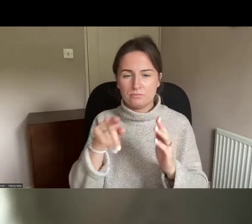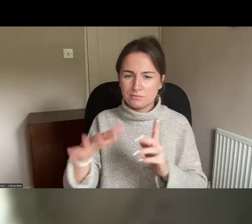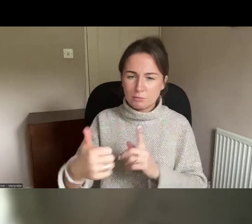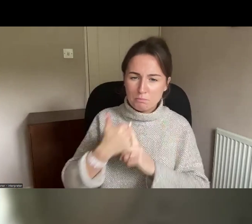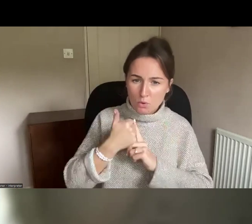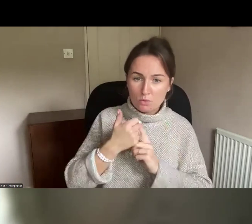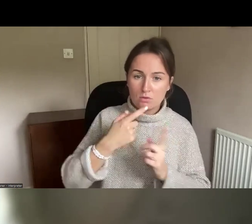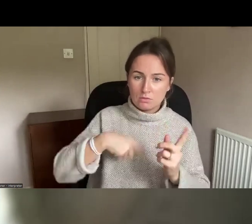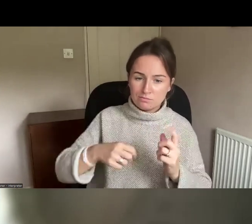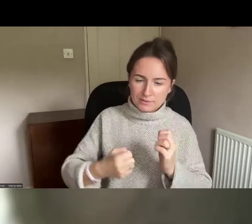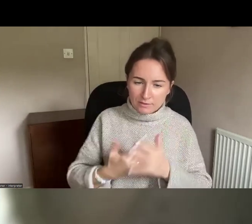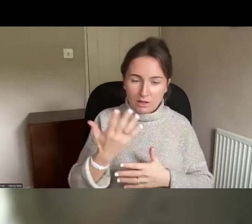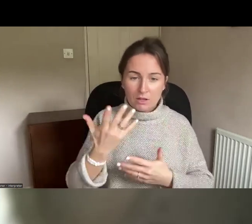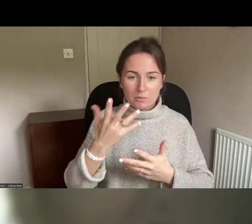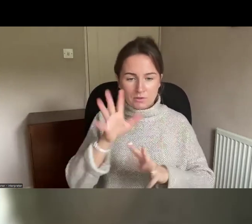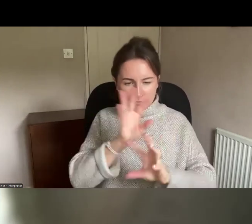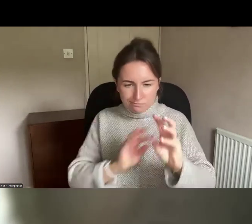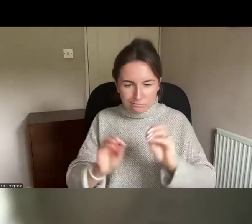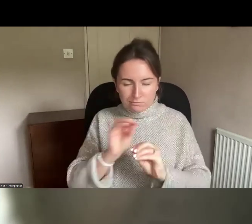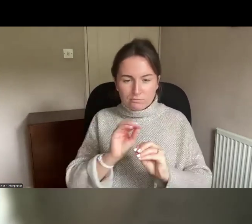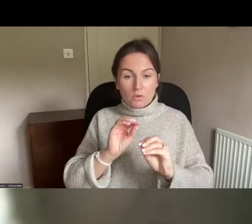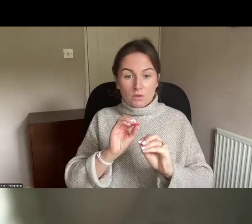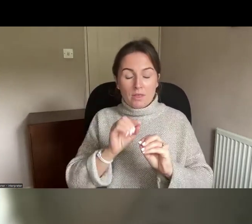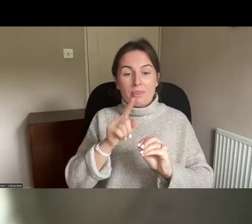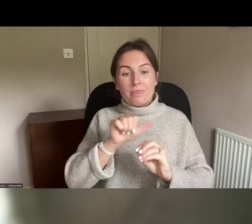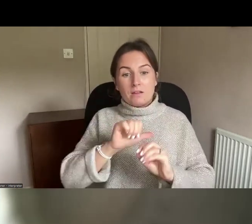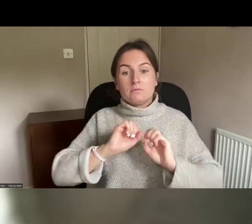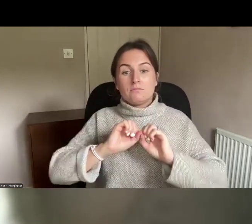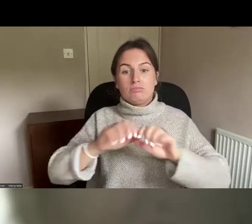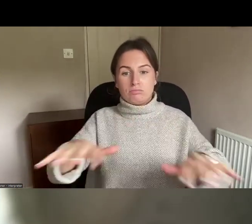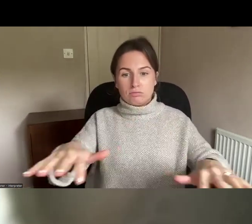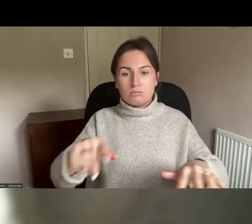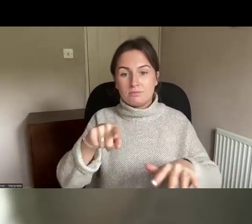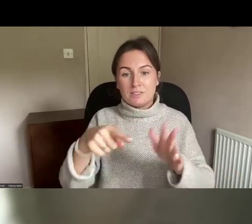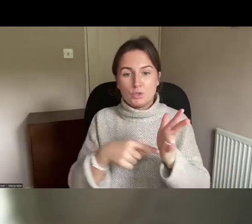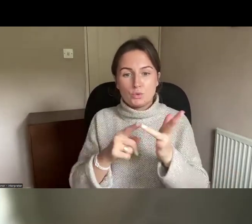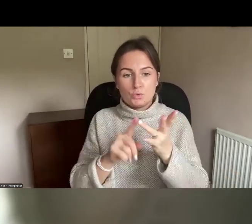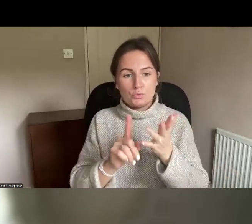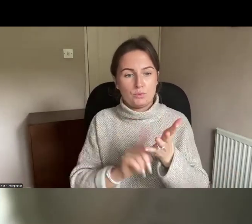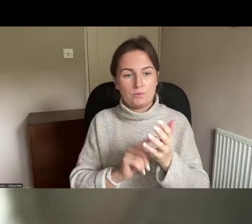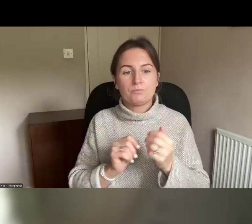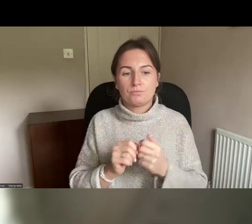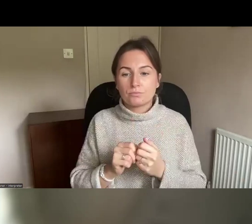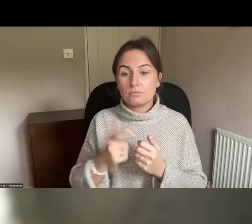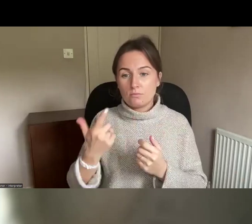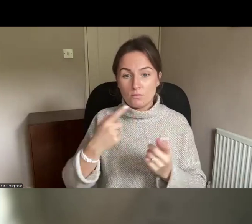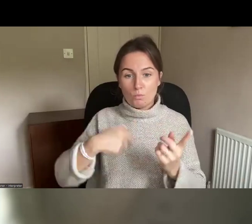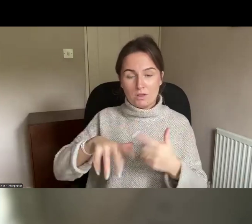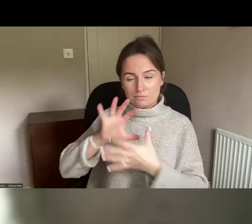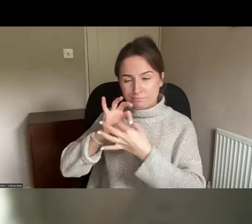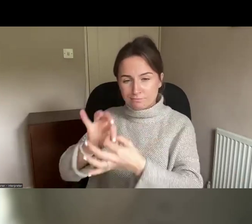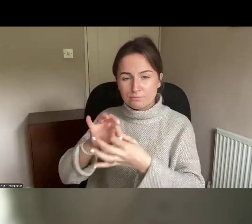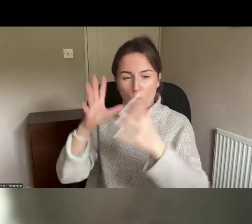develop, curate, and deliver the tool as it exists today. And we have worked with Oxford Consultants for